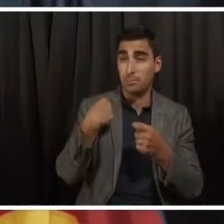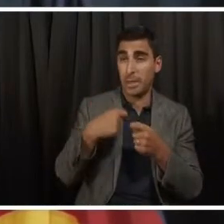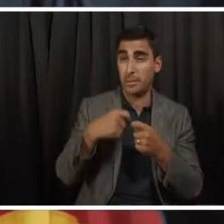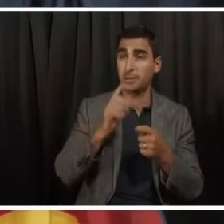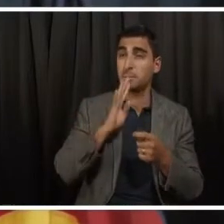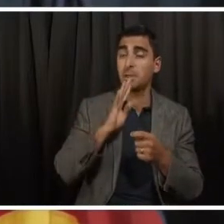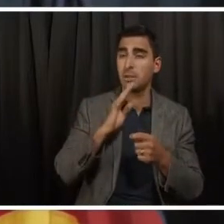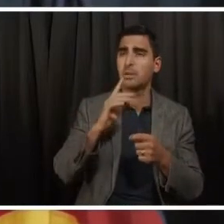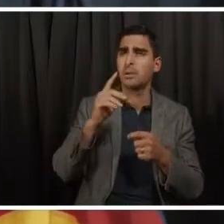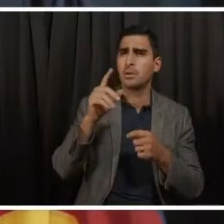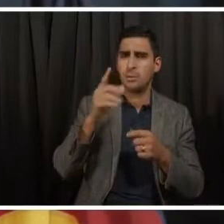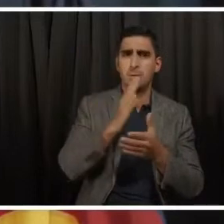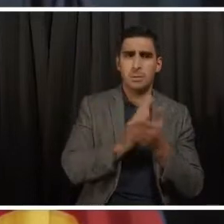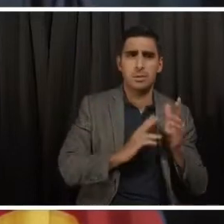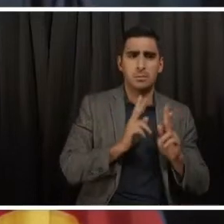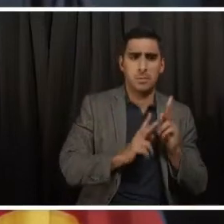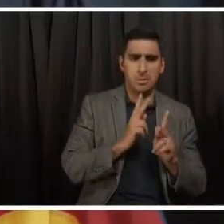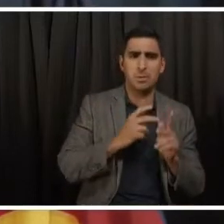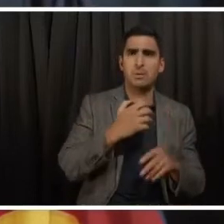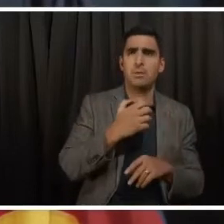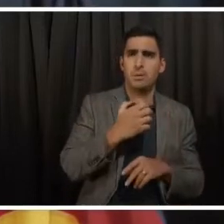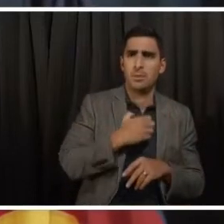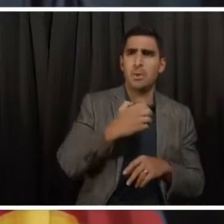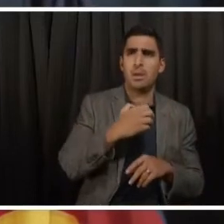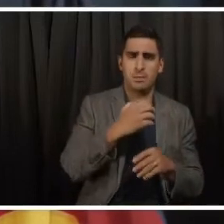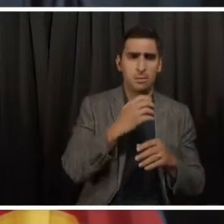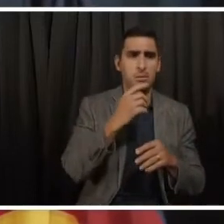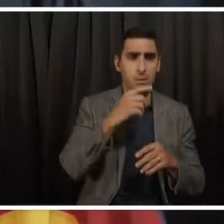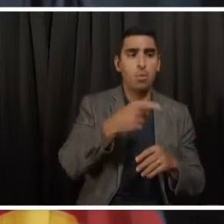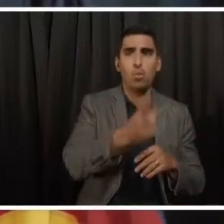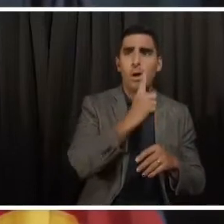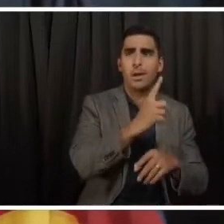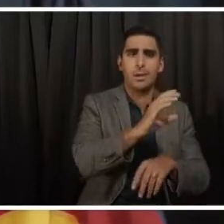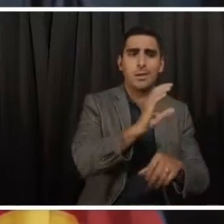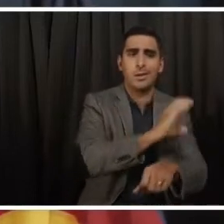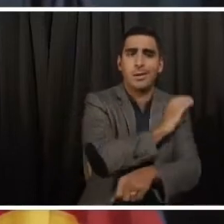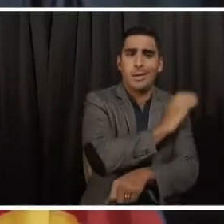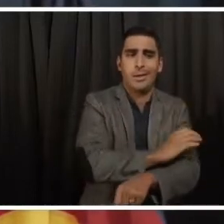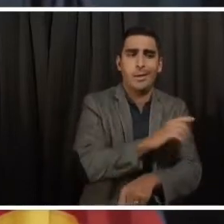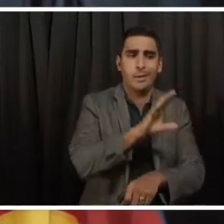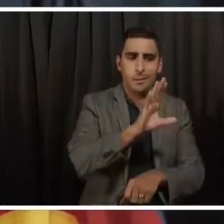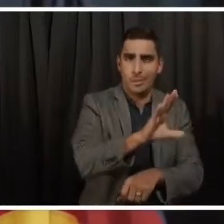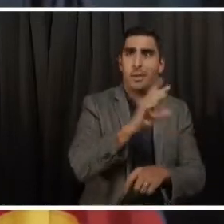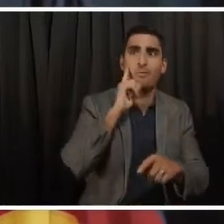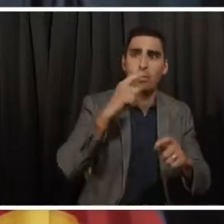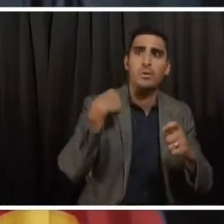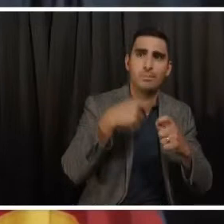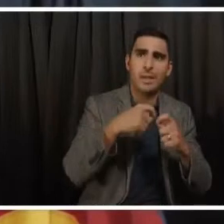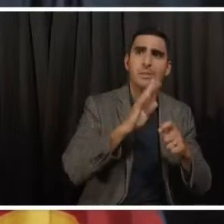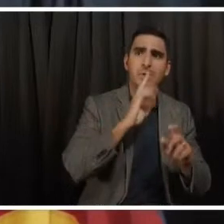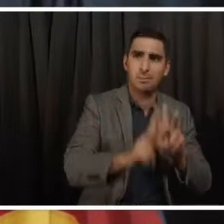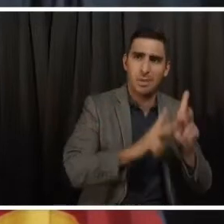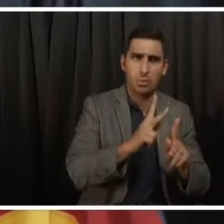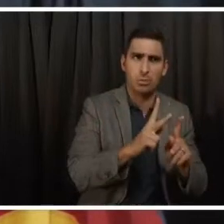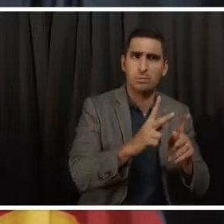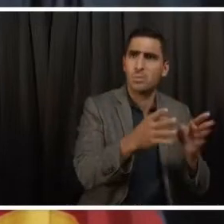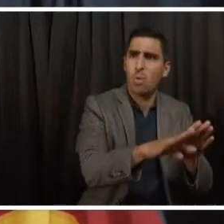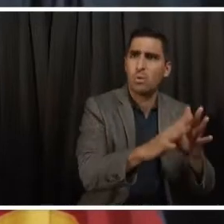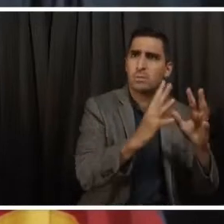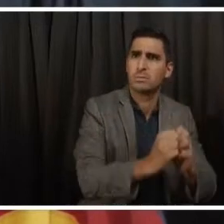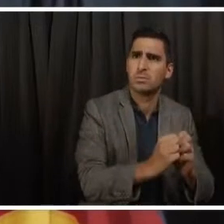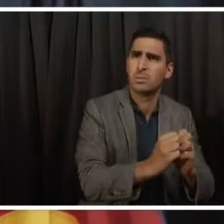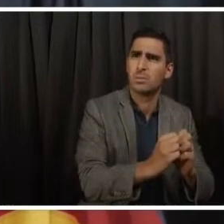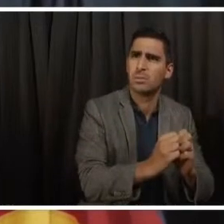quejas sobre la cancelación de una jornada de vacunación para hispanos de la organización Adelante Community. ¿Podría decirnos, por favor,